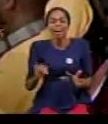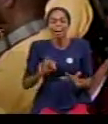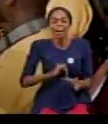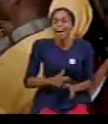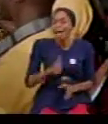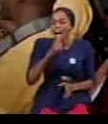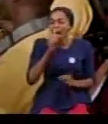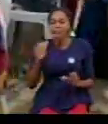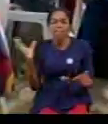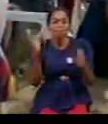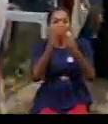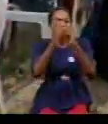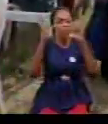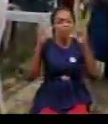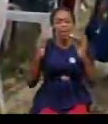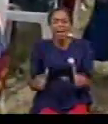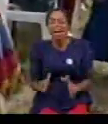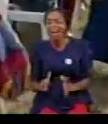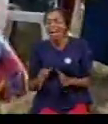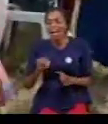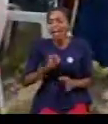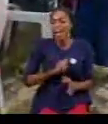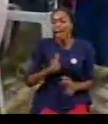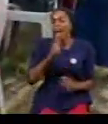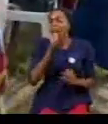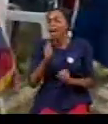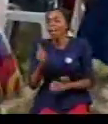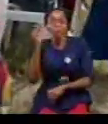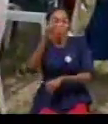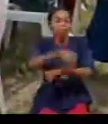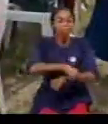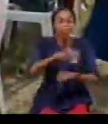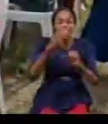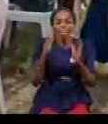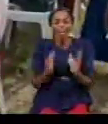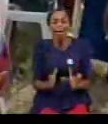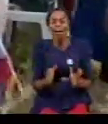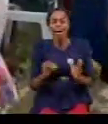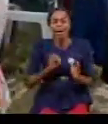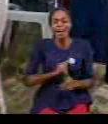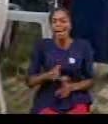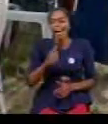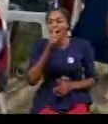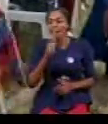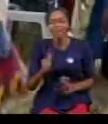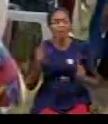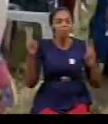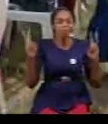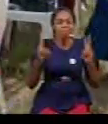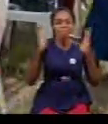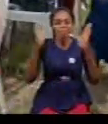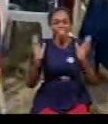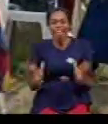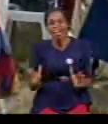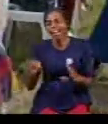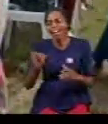know. My sister, don't to know. My brother, don't to know.